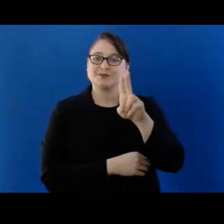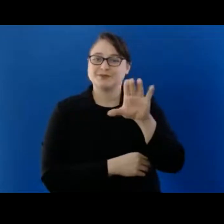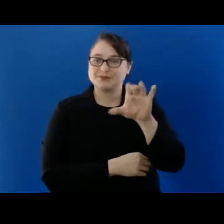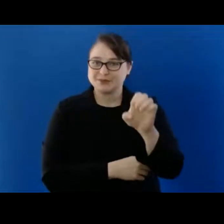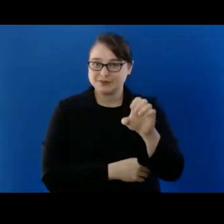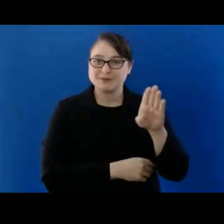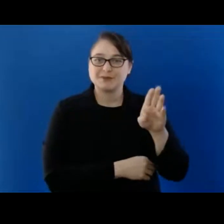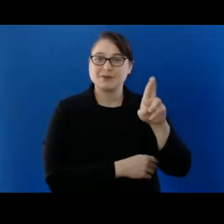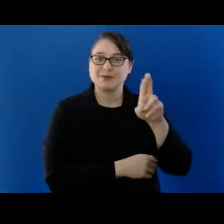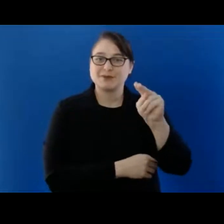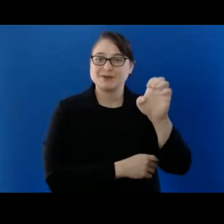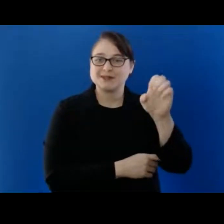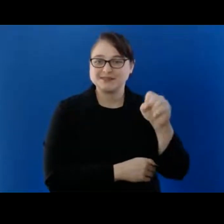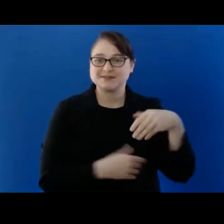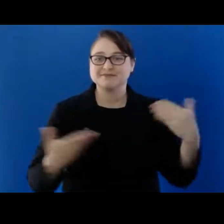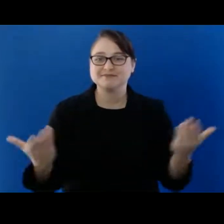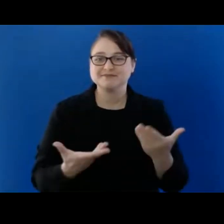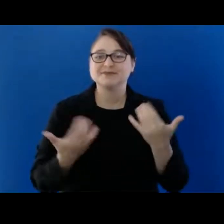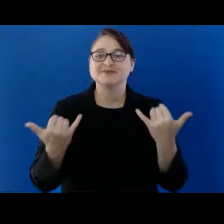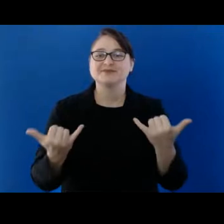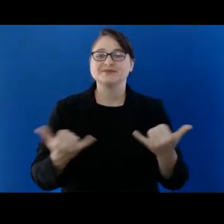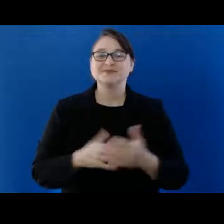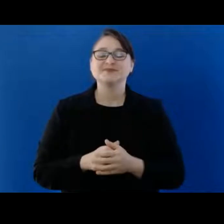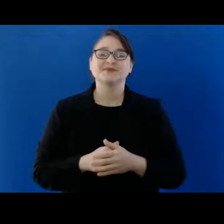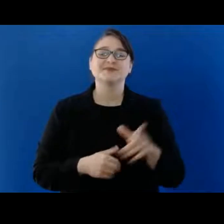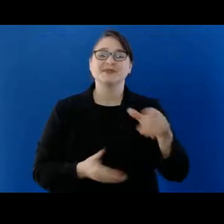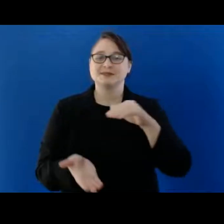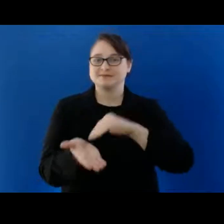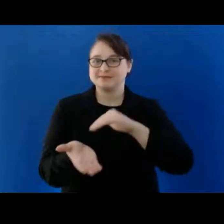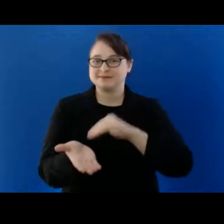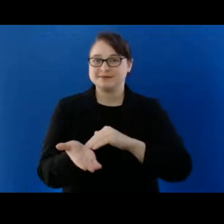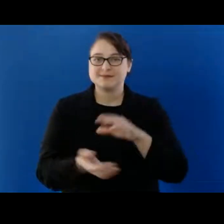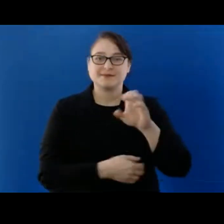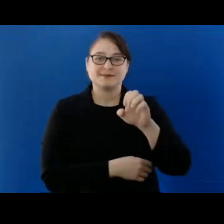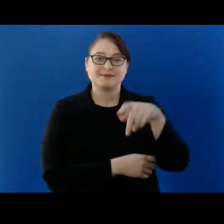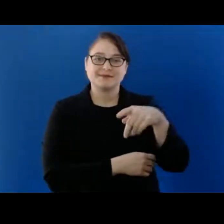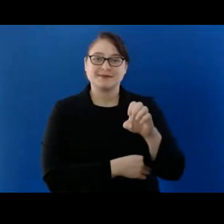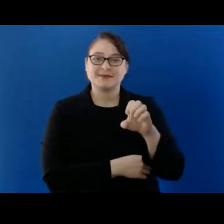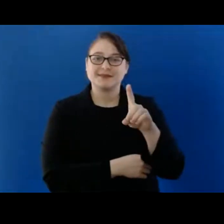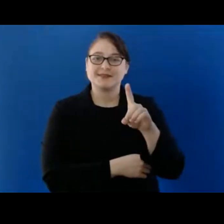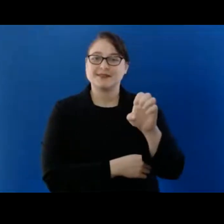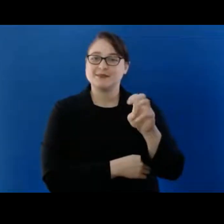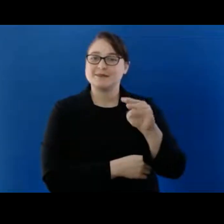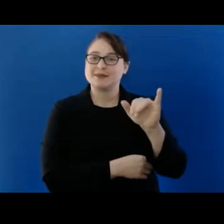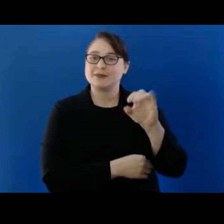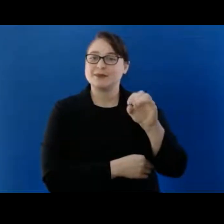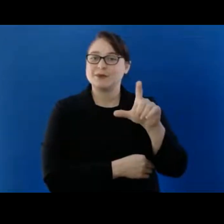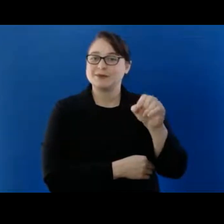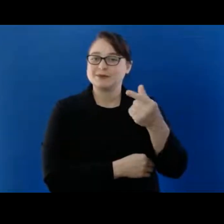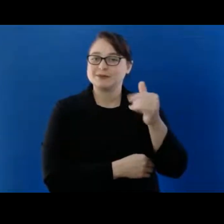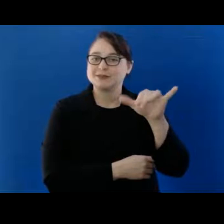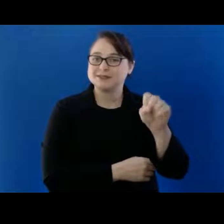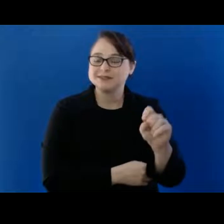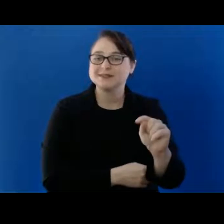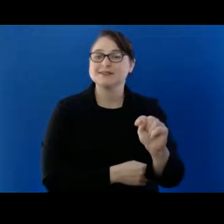with us today, who is the medical epidemiologist with the CDC DST-DP, who has been